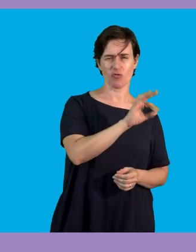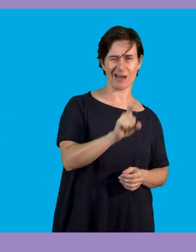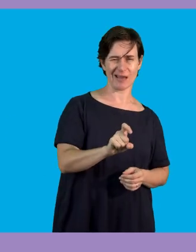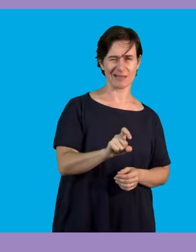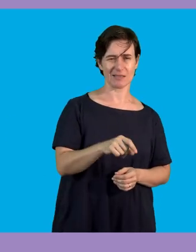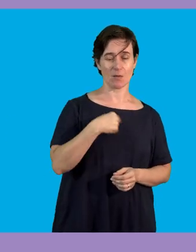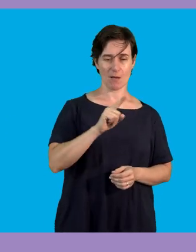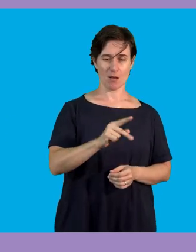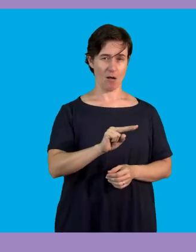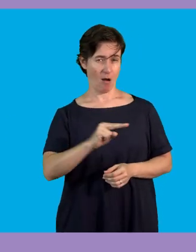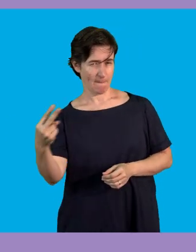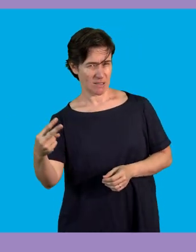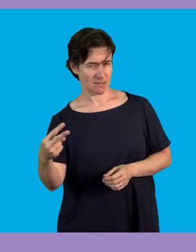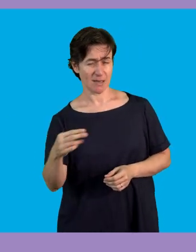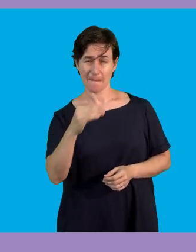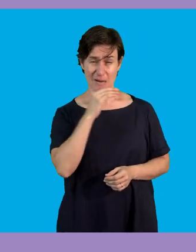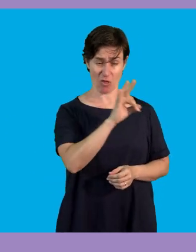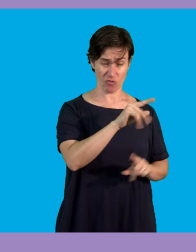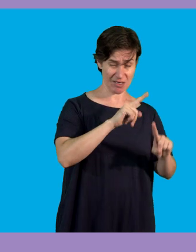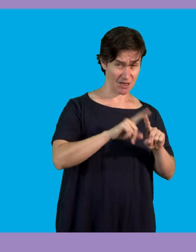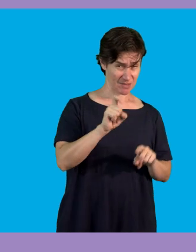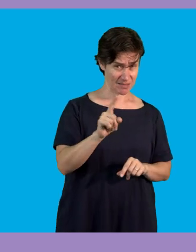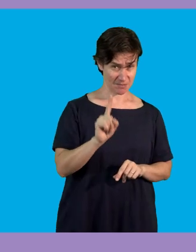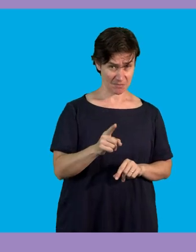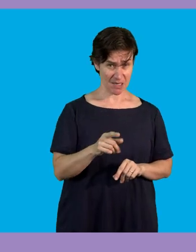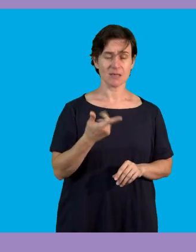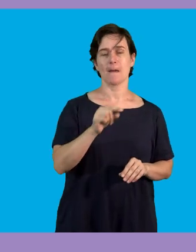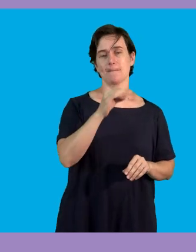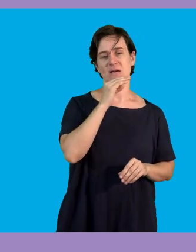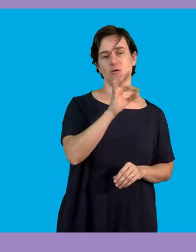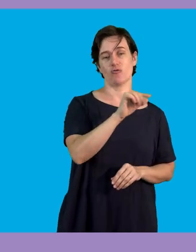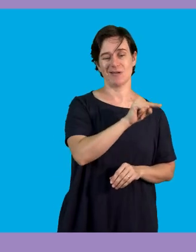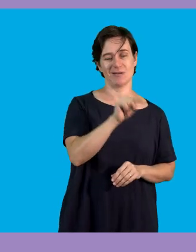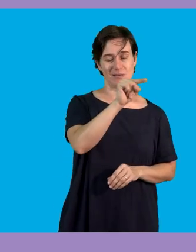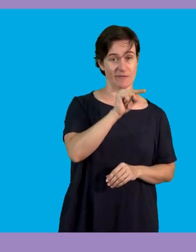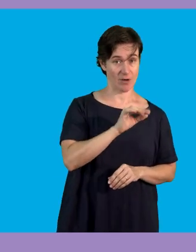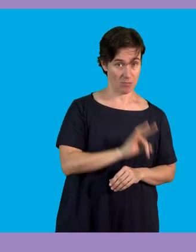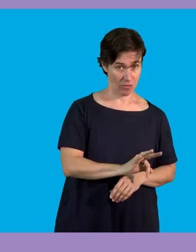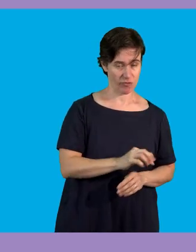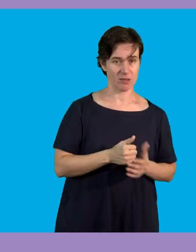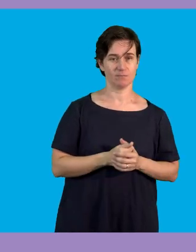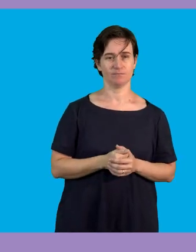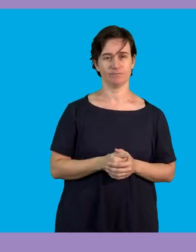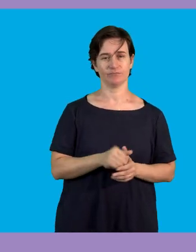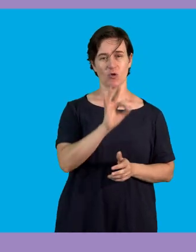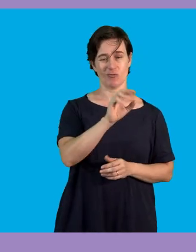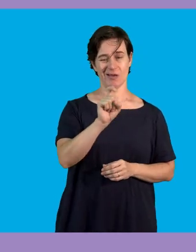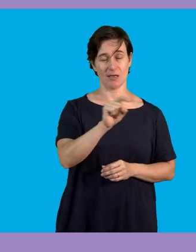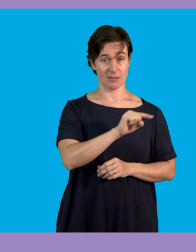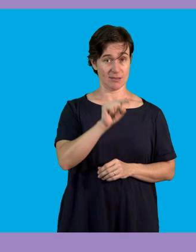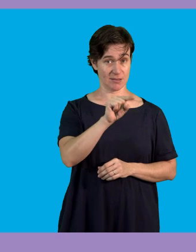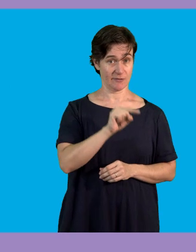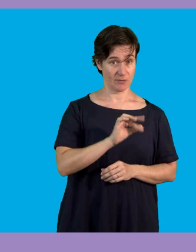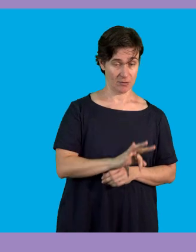then 3 and x have been multiplied, so the multiplicative inverse of 3 is a third, so we divide